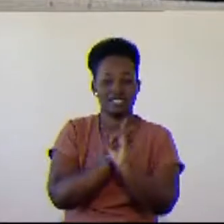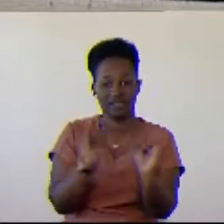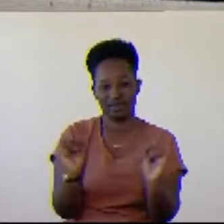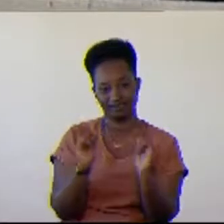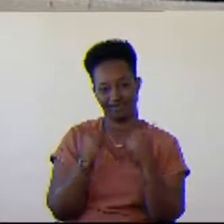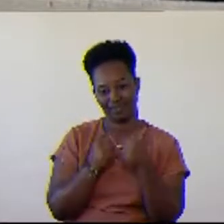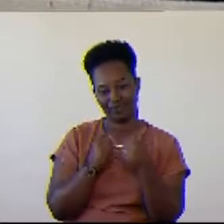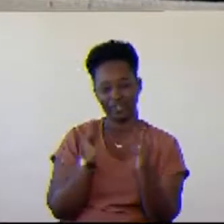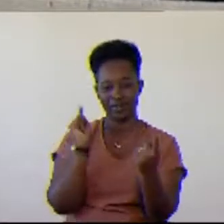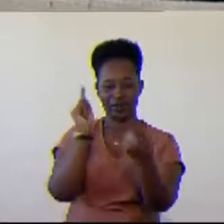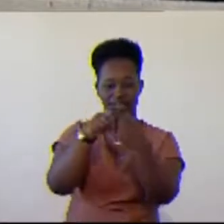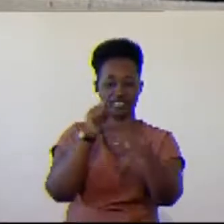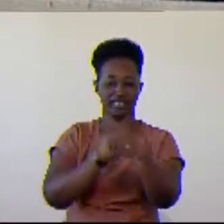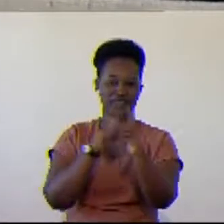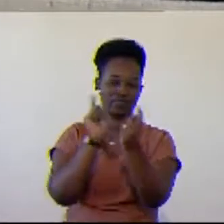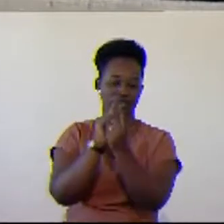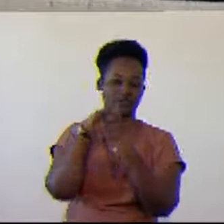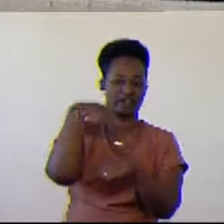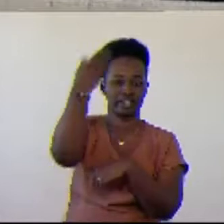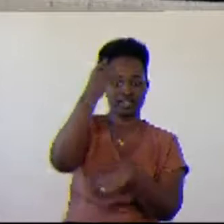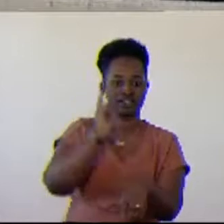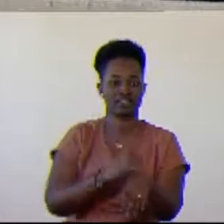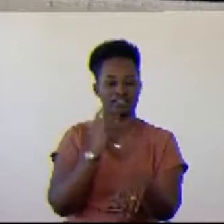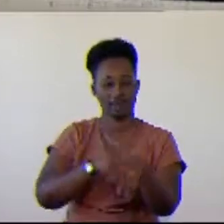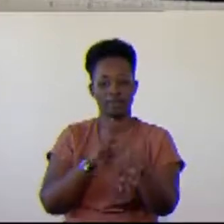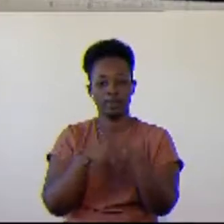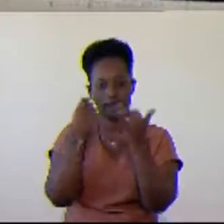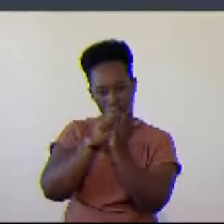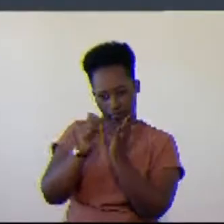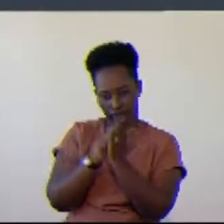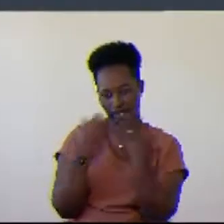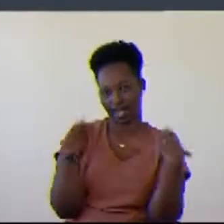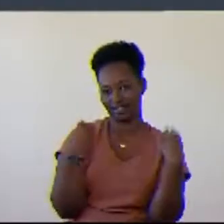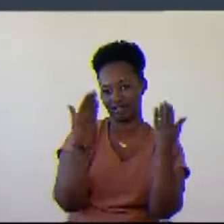time. We now focus on the assignment, and then you can take your assignment.